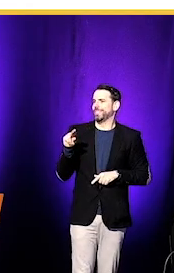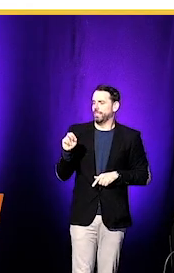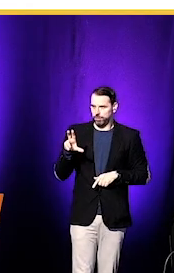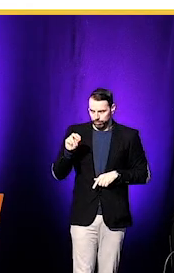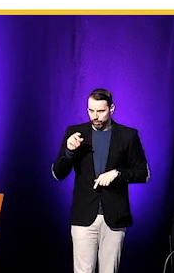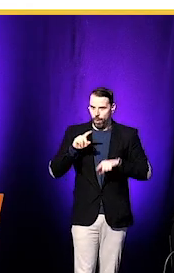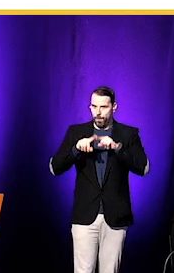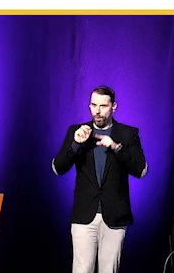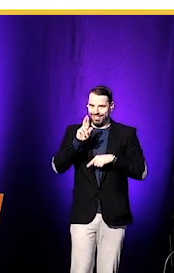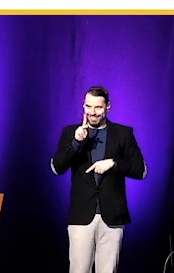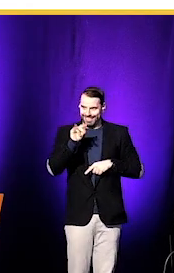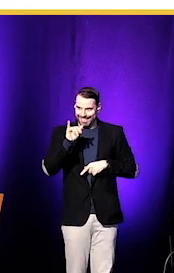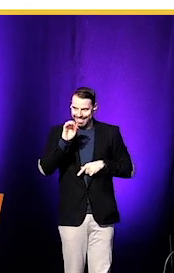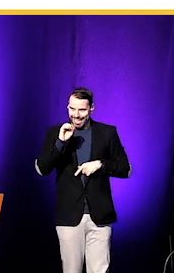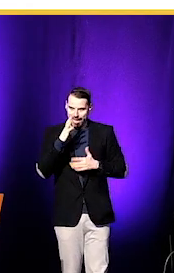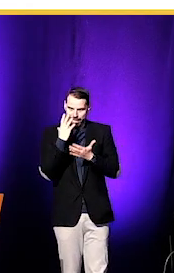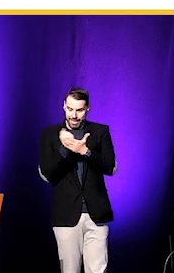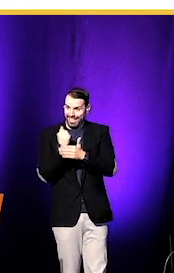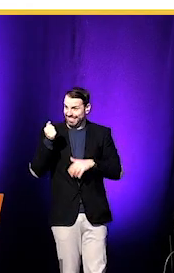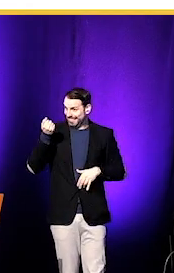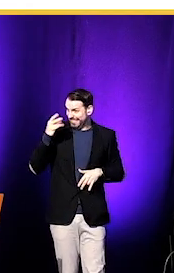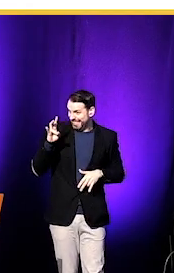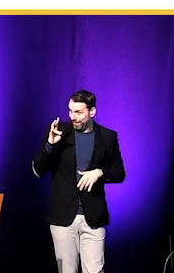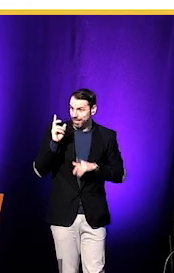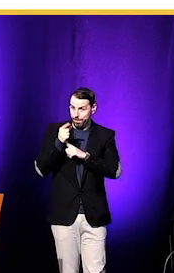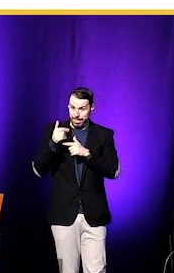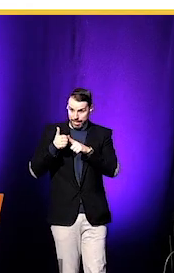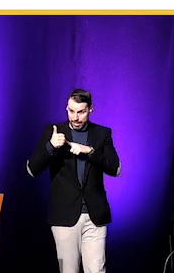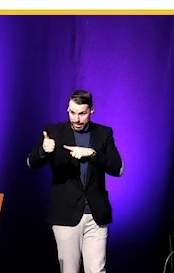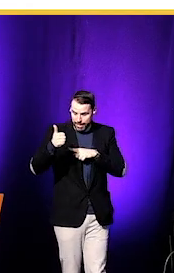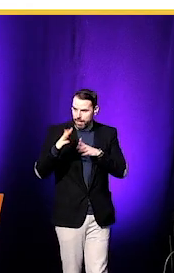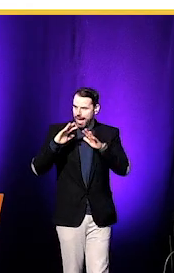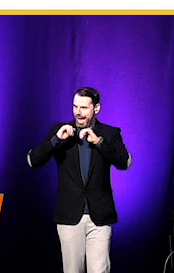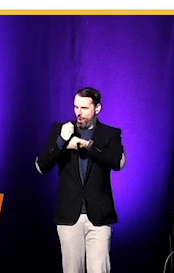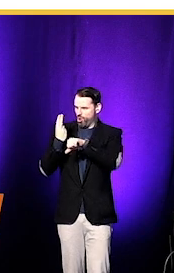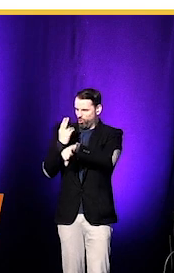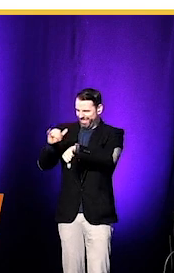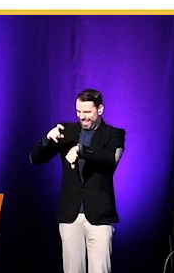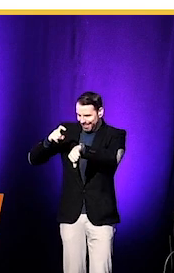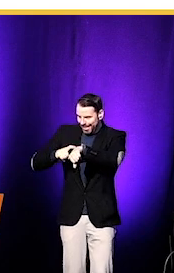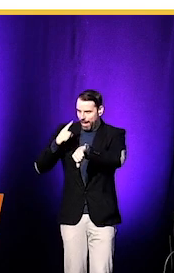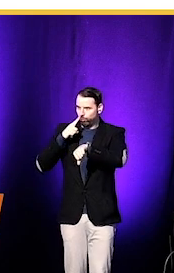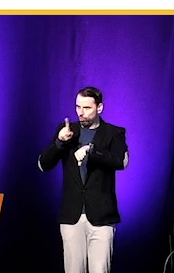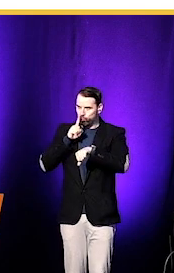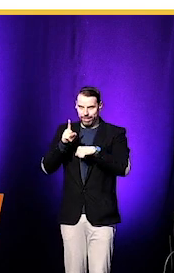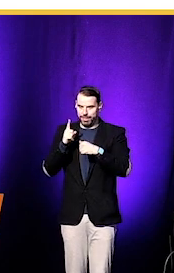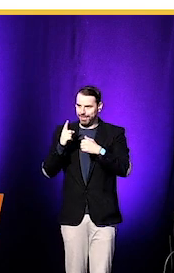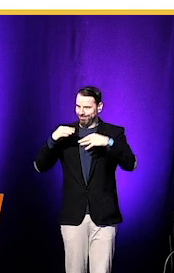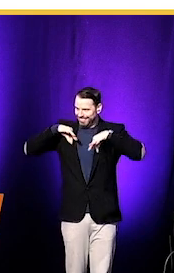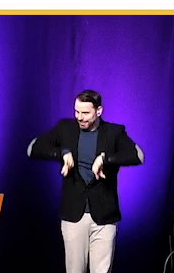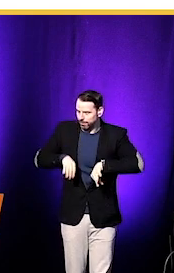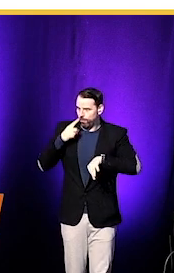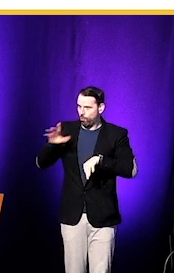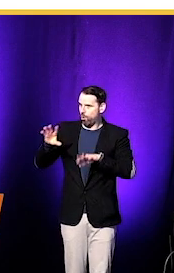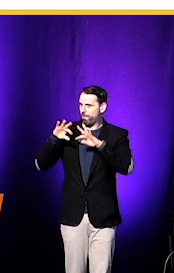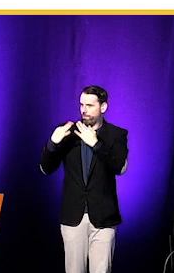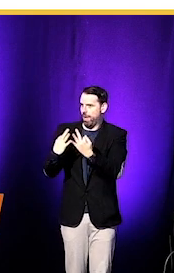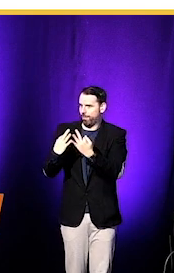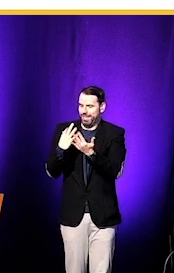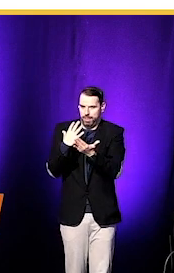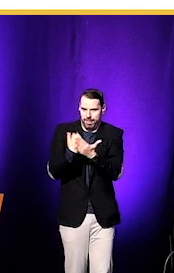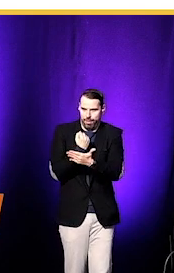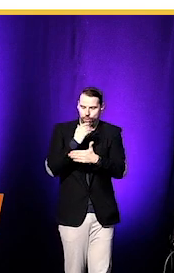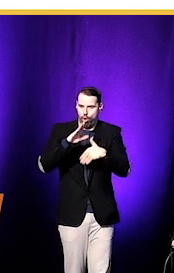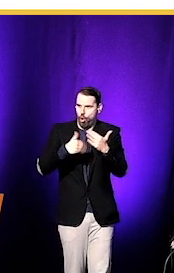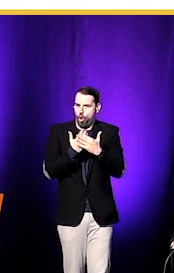mundane commute and repurposed it in ways that mattered most for her family, leveraging and negotiating the resources and constraints of